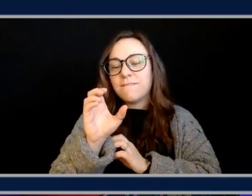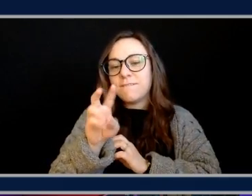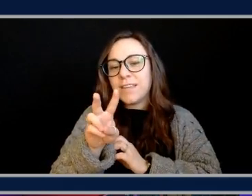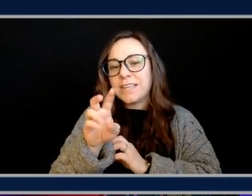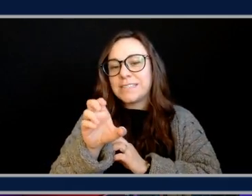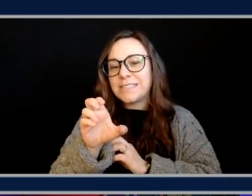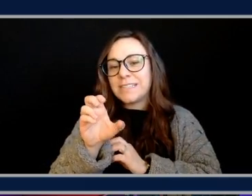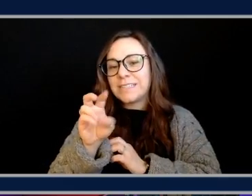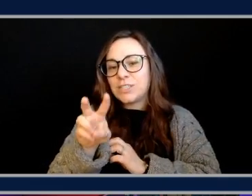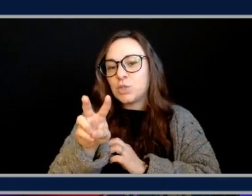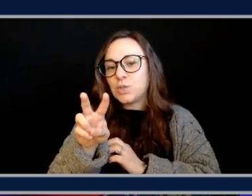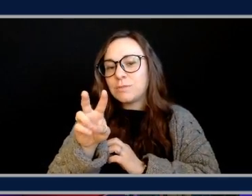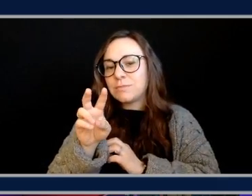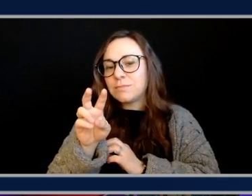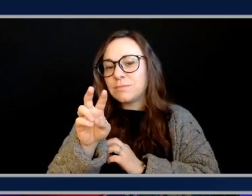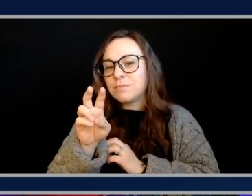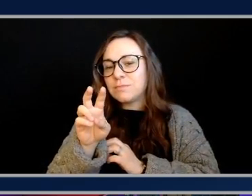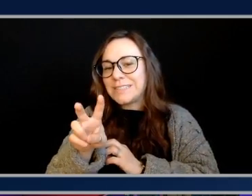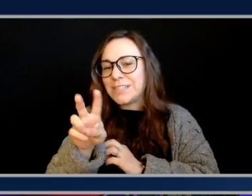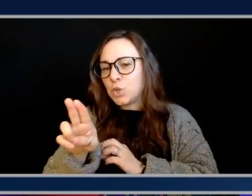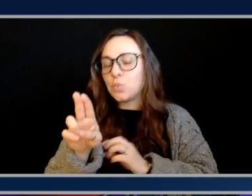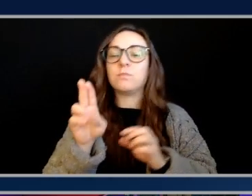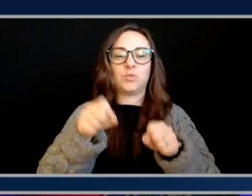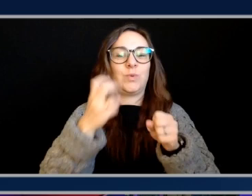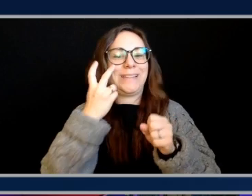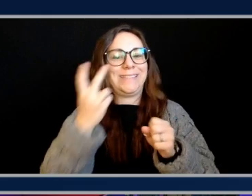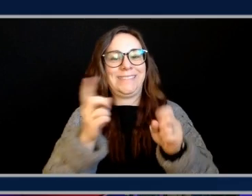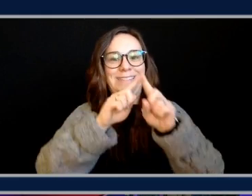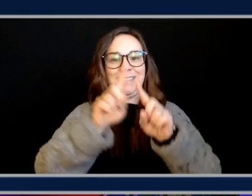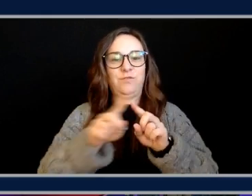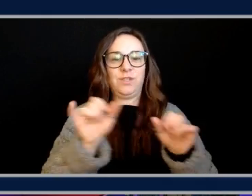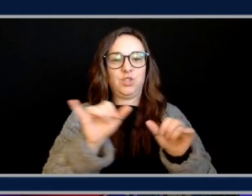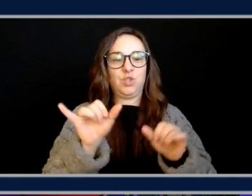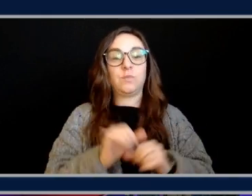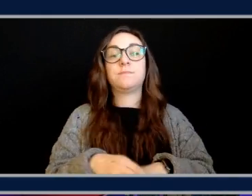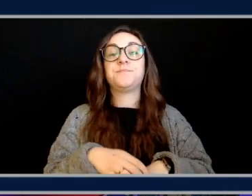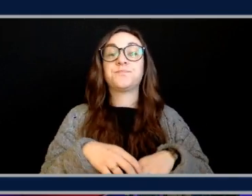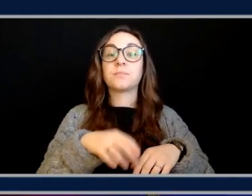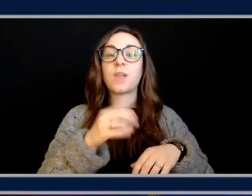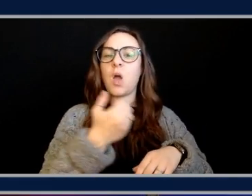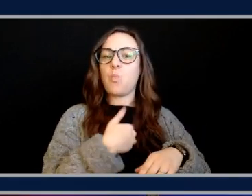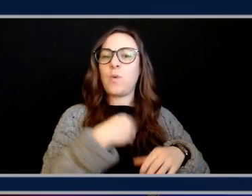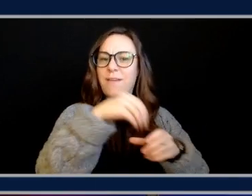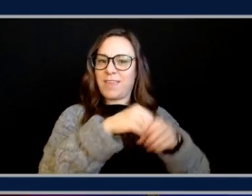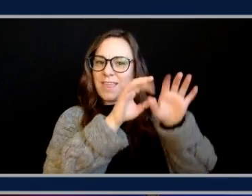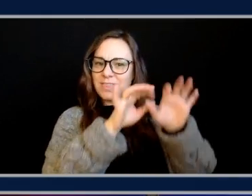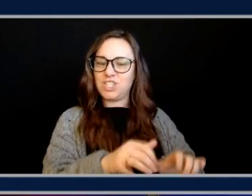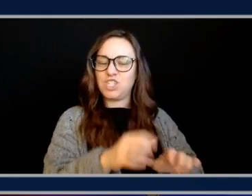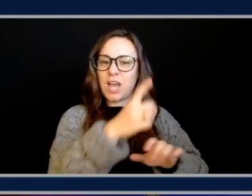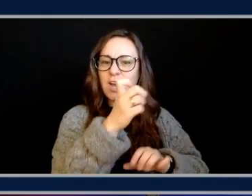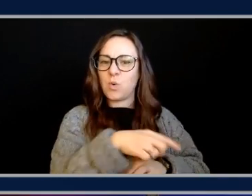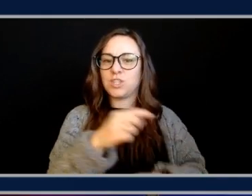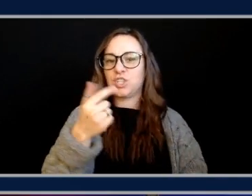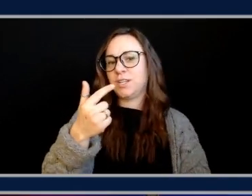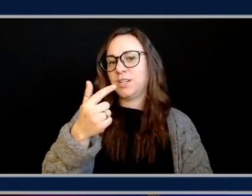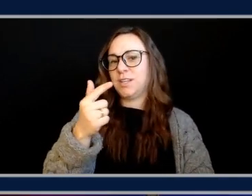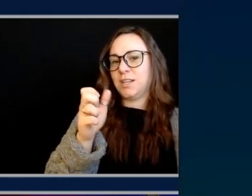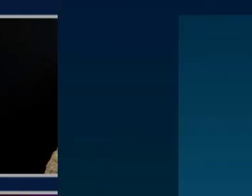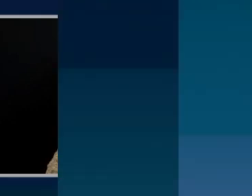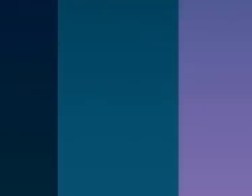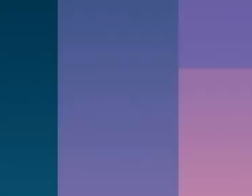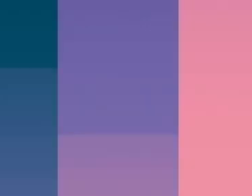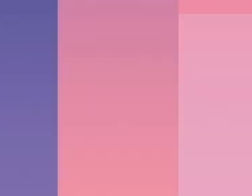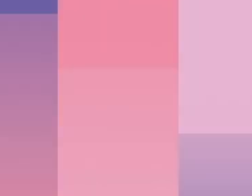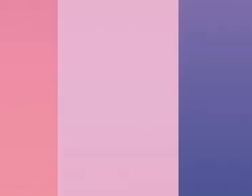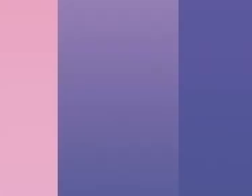as well, so to try to highlight and make it even easier. All right, James, we got a question from chat from Ganesh asking, how do you cover the nuances with the new